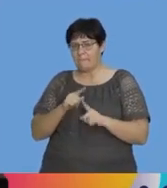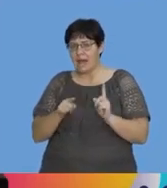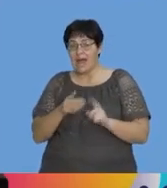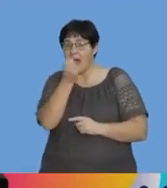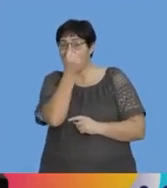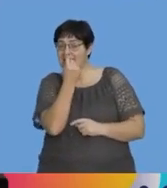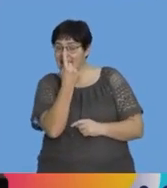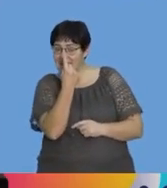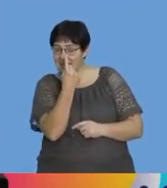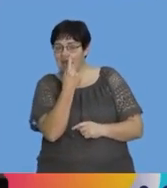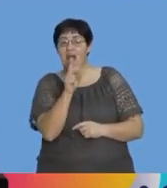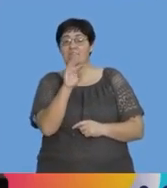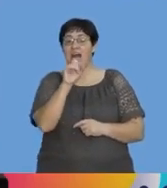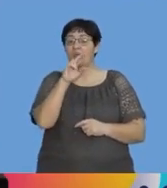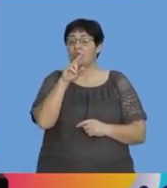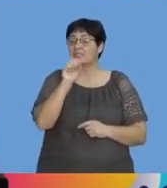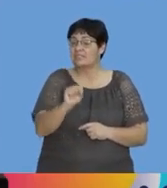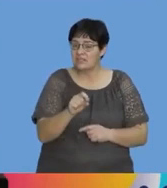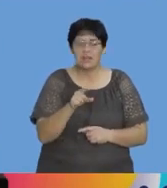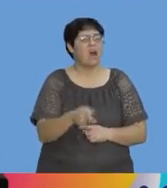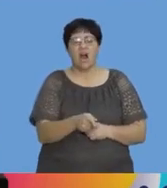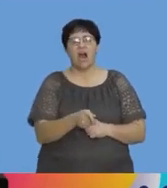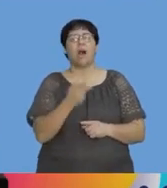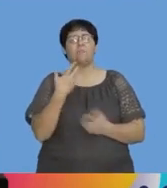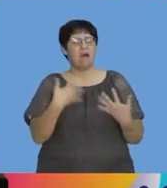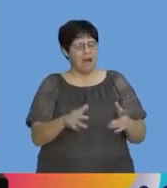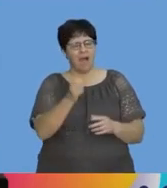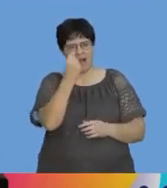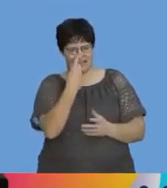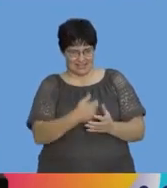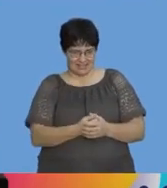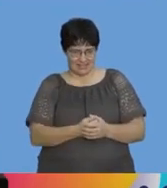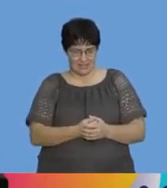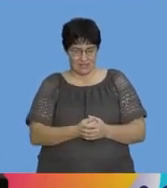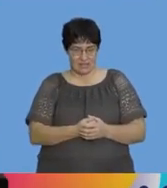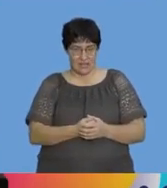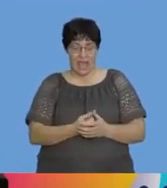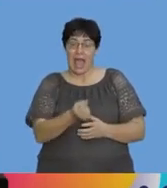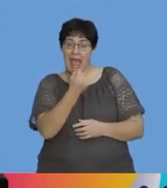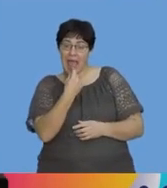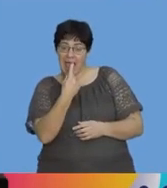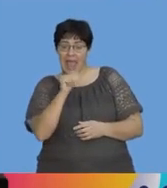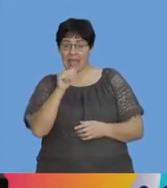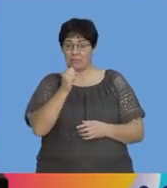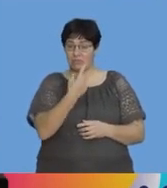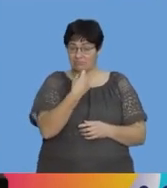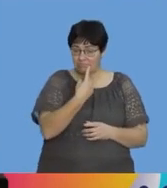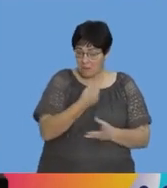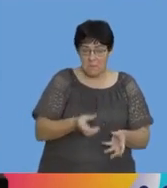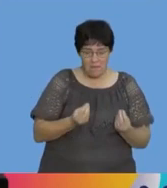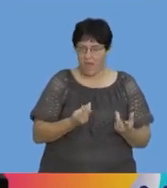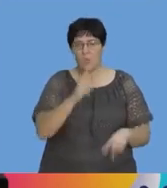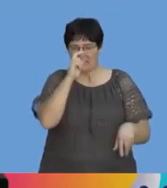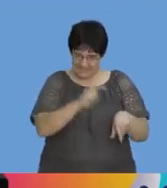to understand if it's a virus, then I can understand I can't treat it with antibiotics. I need a